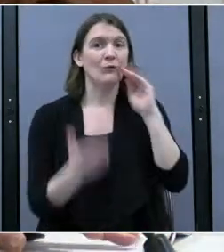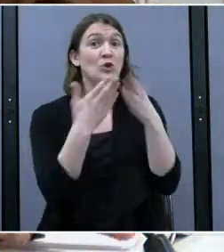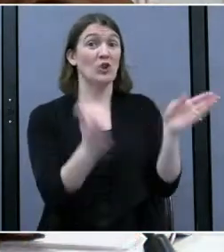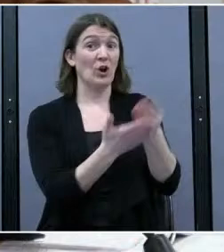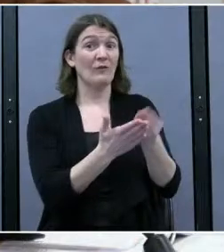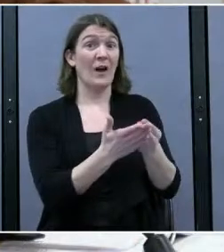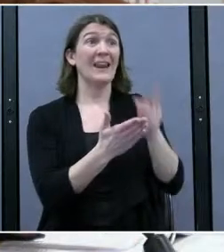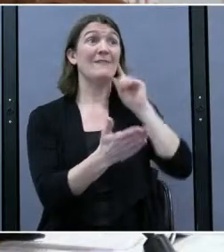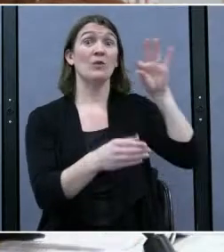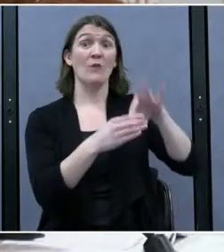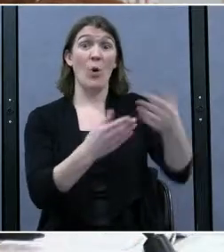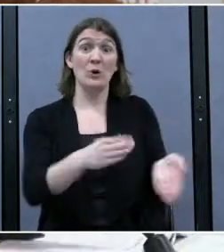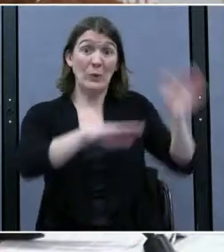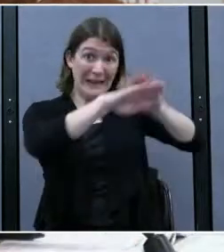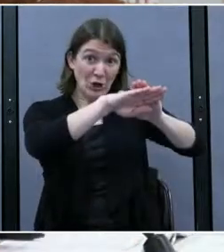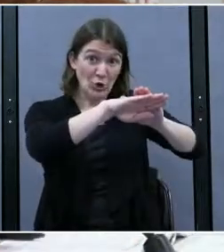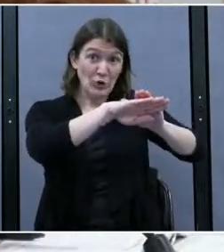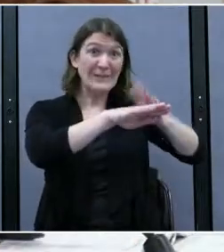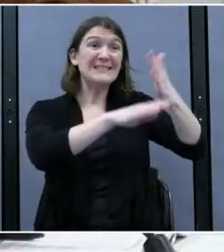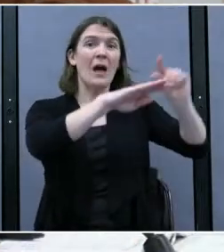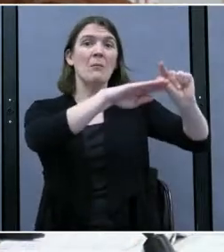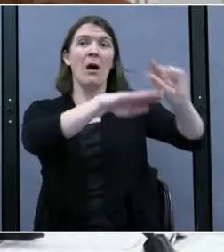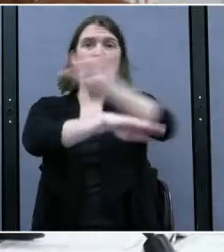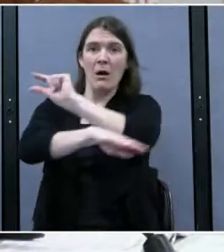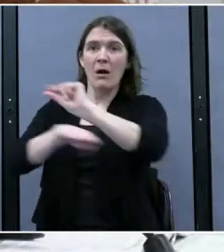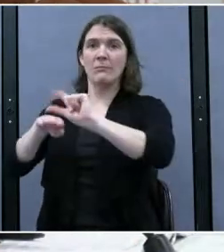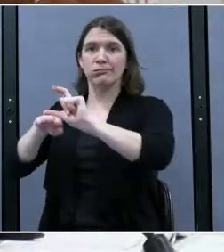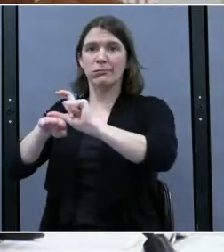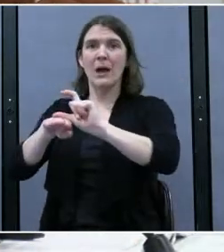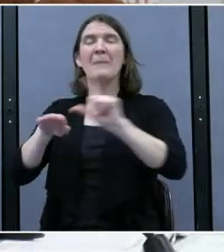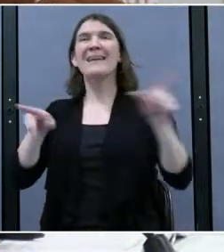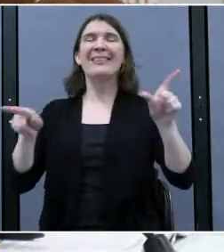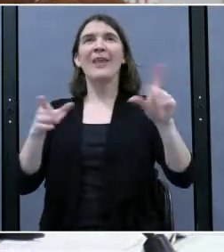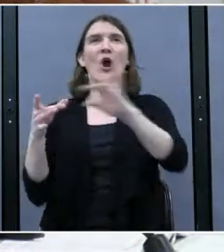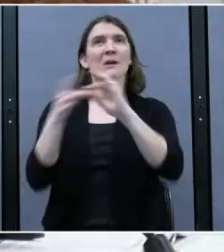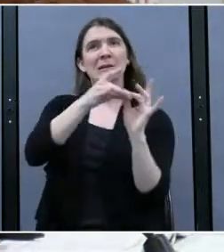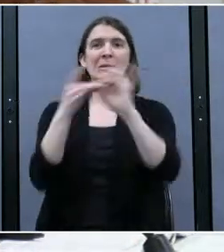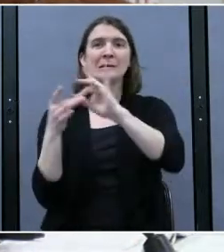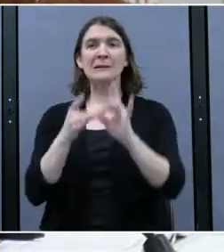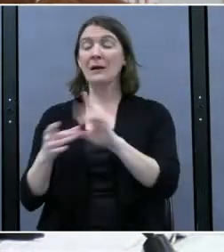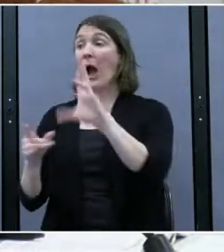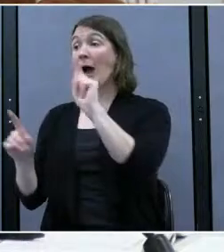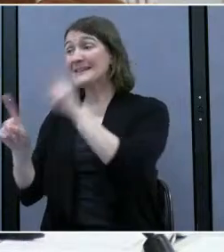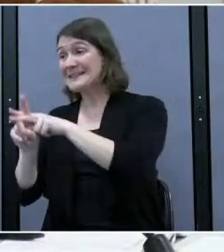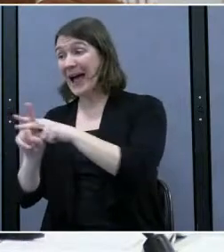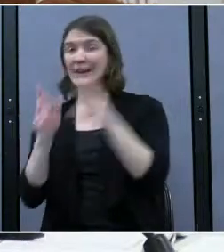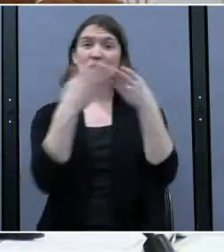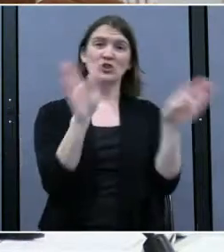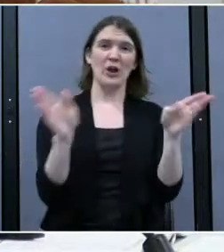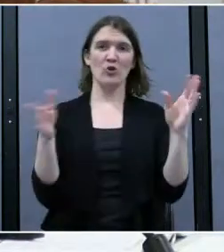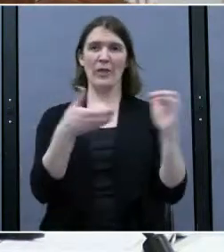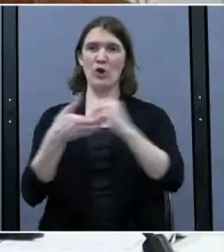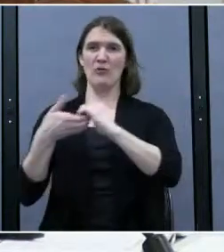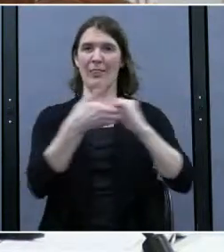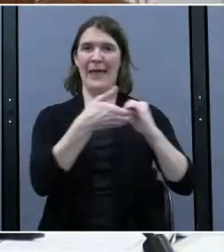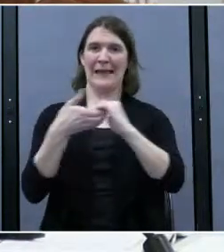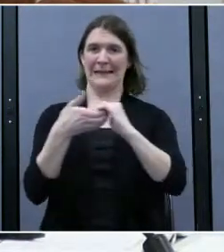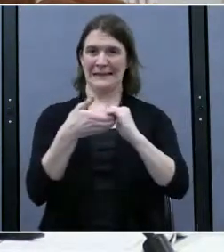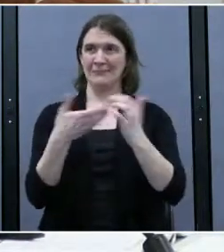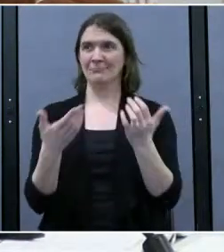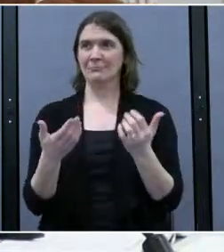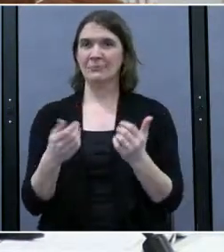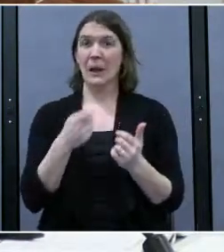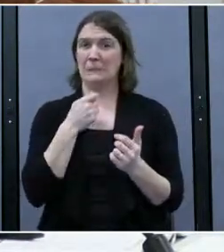budget. So the two sort of work together, and actually you can kind of scope out a